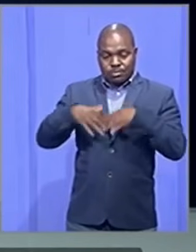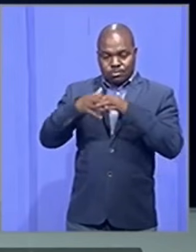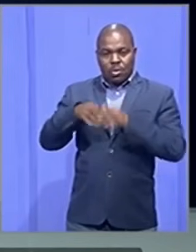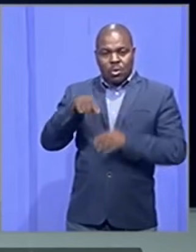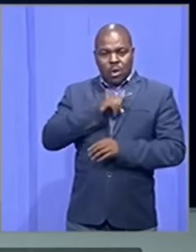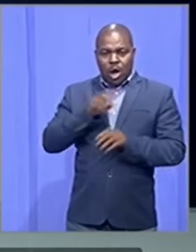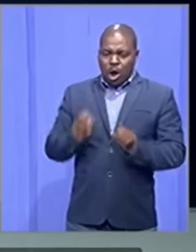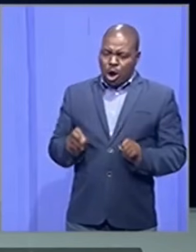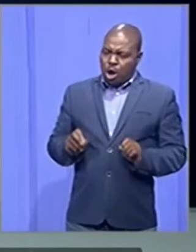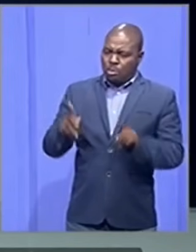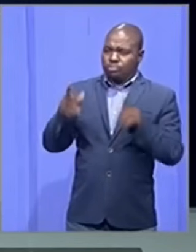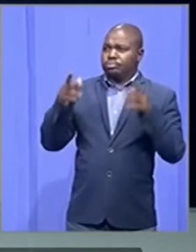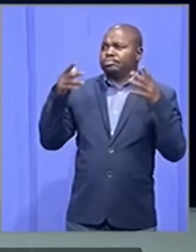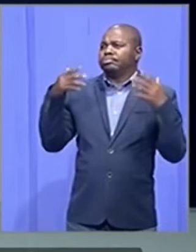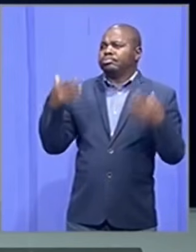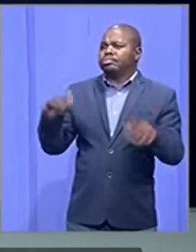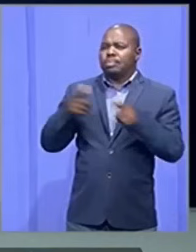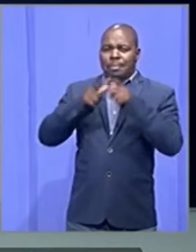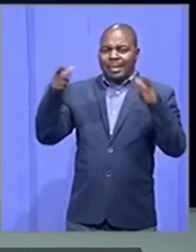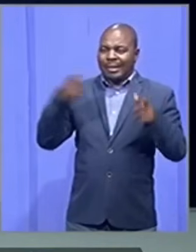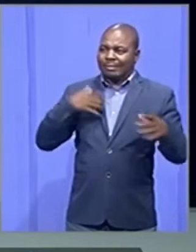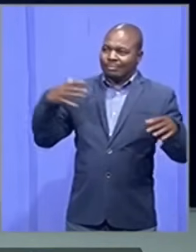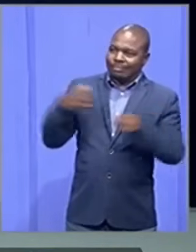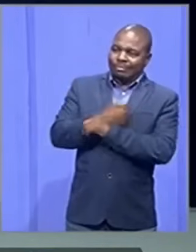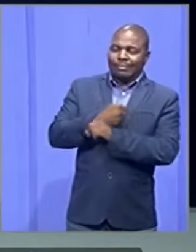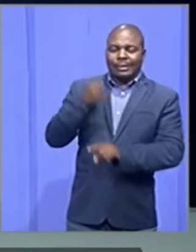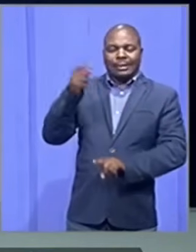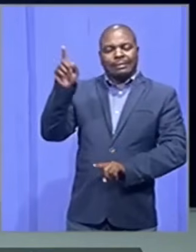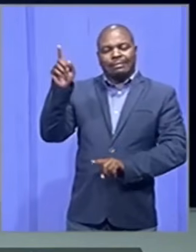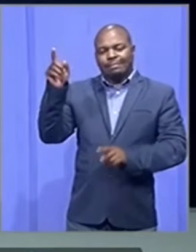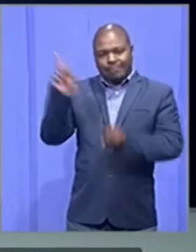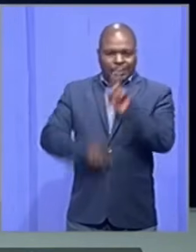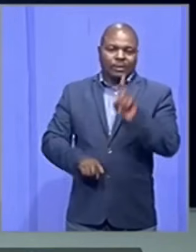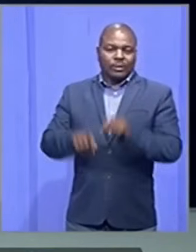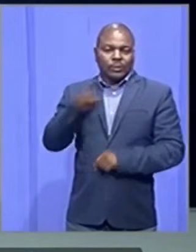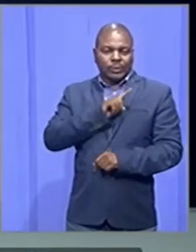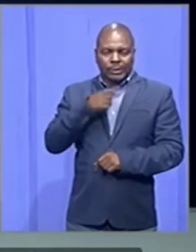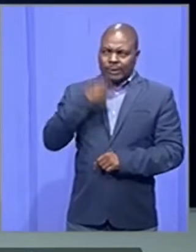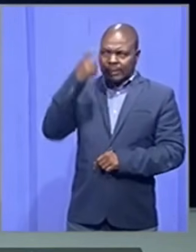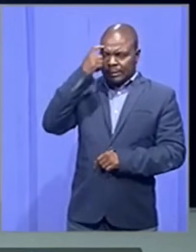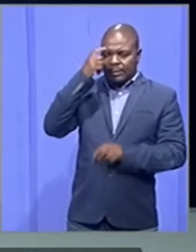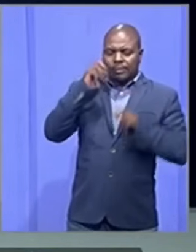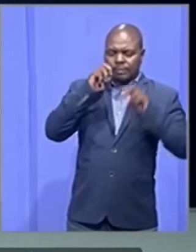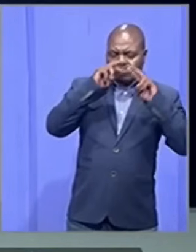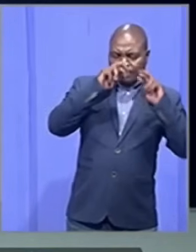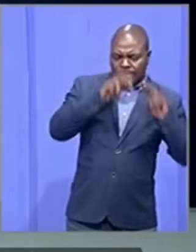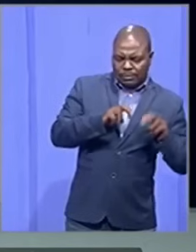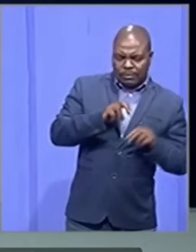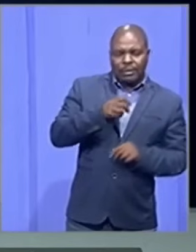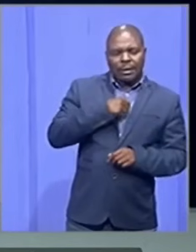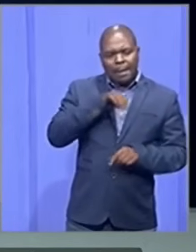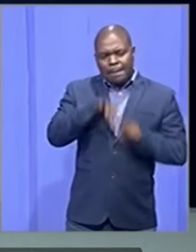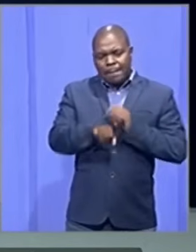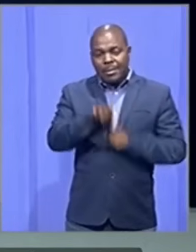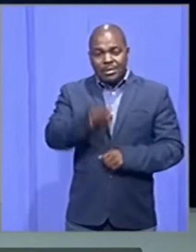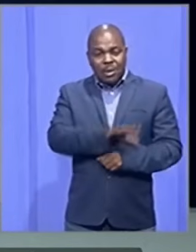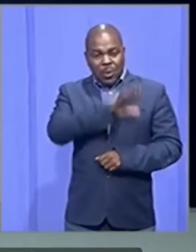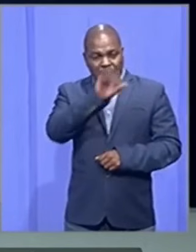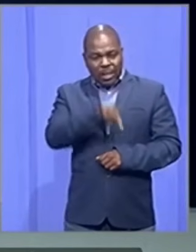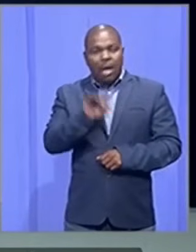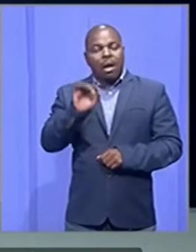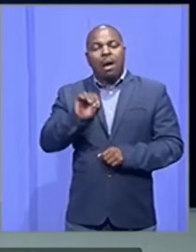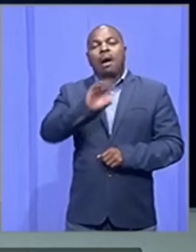ya bophelo eo kileng ka iluza ke hona ha ke tla qala ho researcha and ka realize ho bohele ya South Africa and not only South Africa